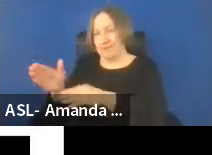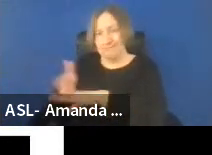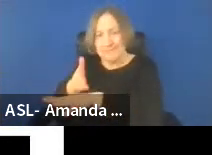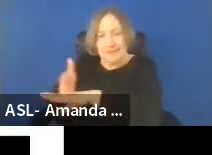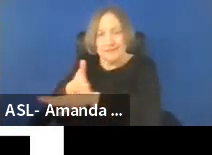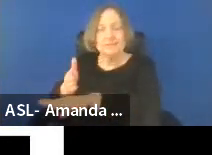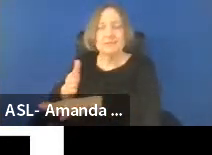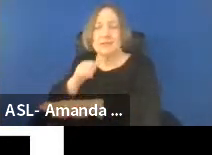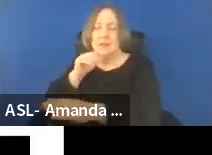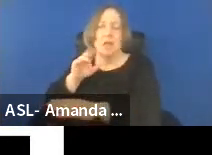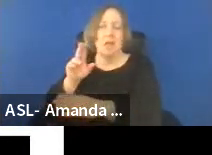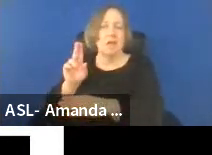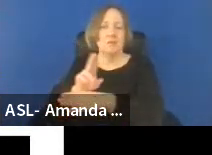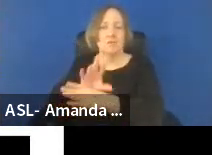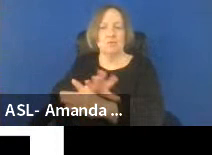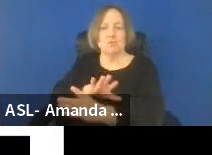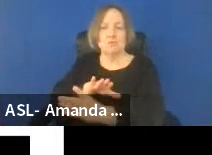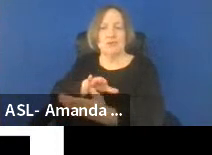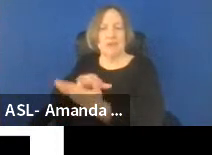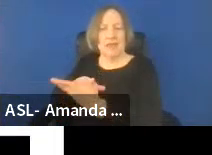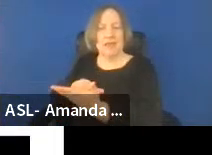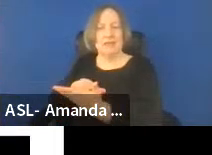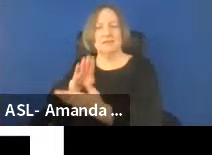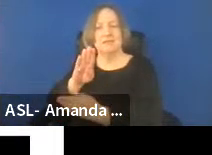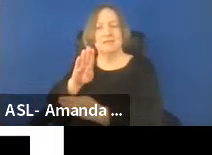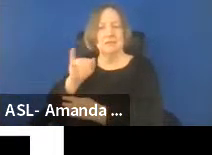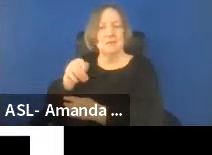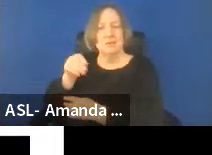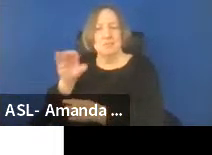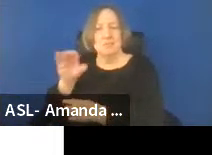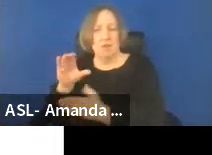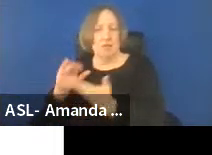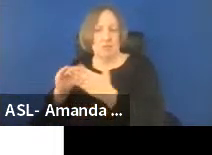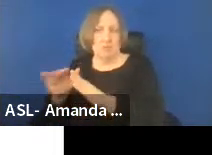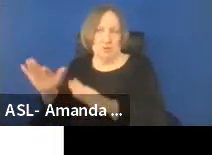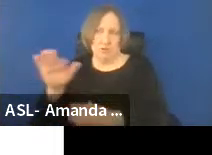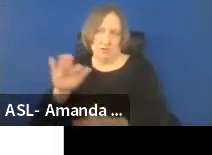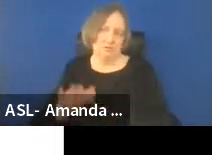being used against BIPOC communities.